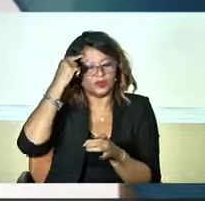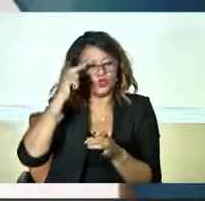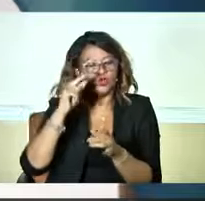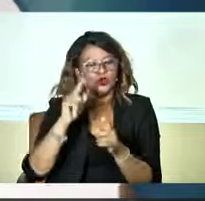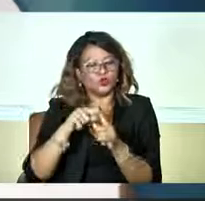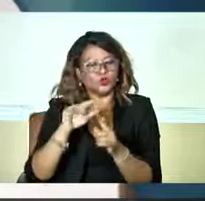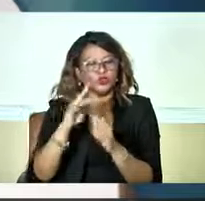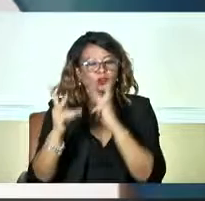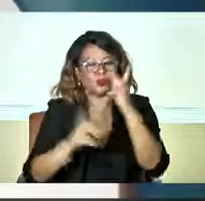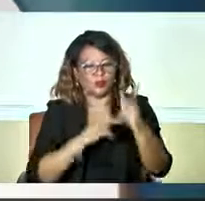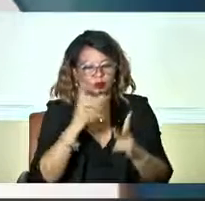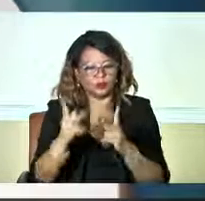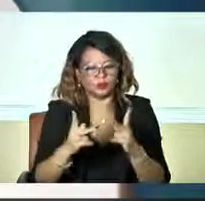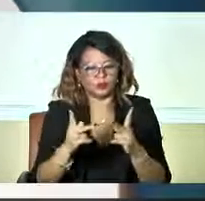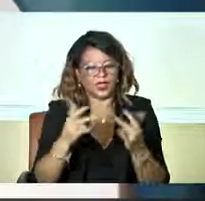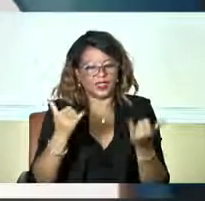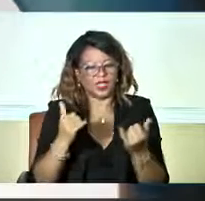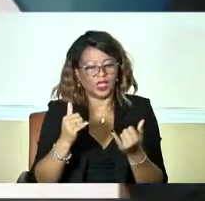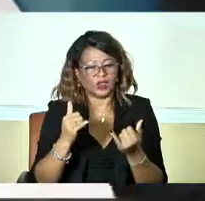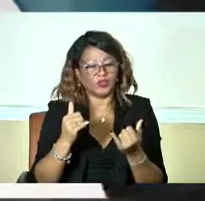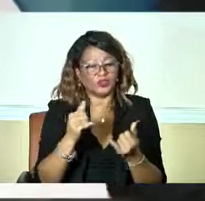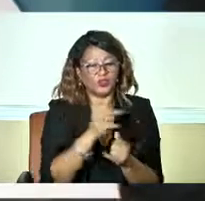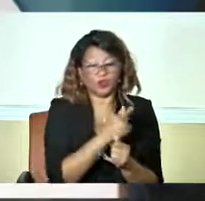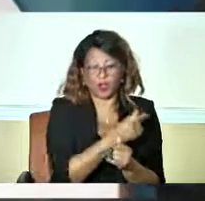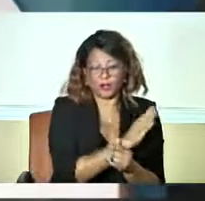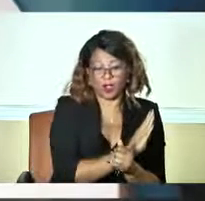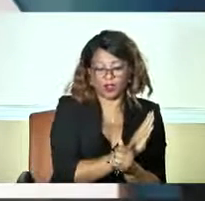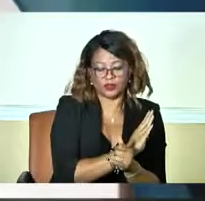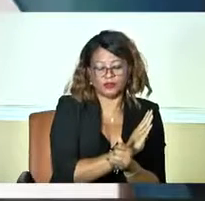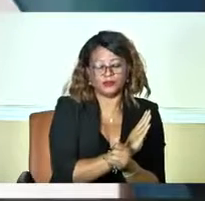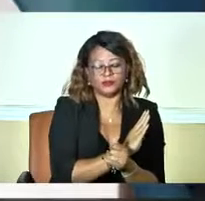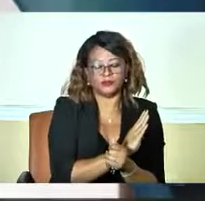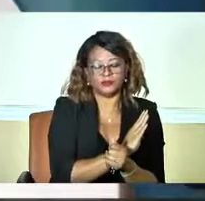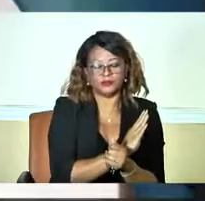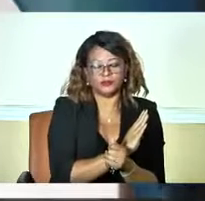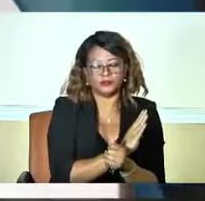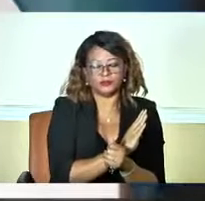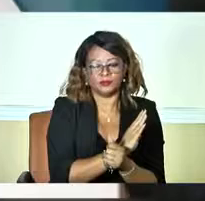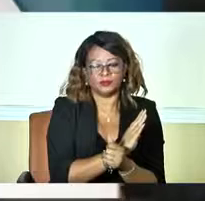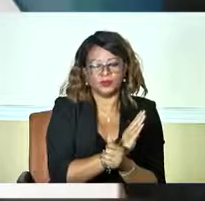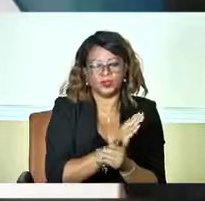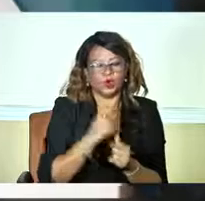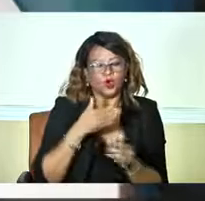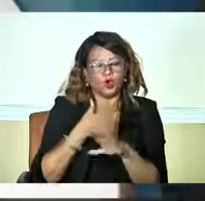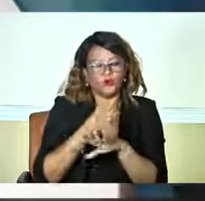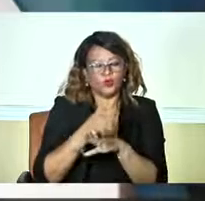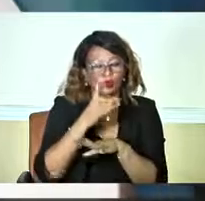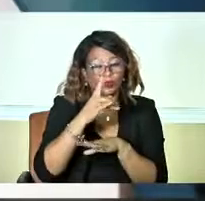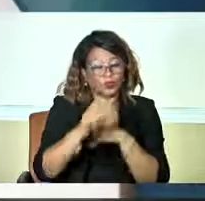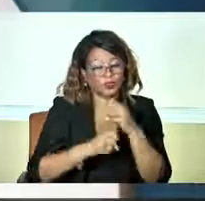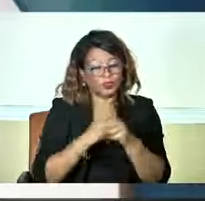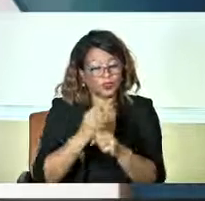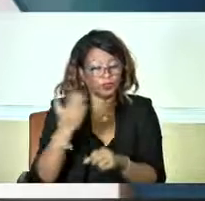people. I now turn to Grand Bahama. A little over a year ago,